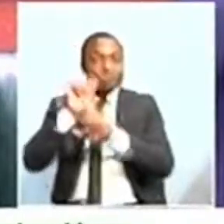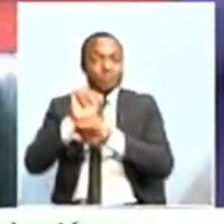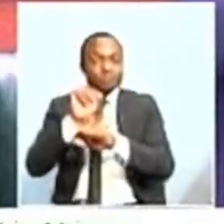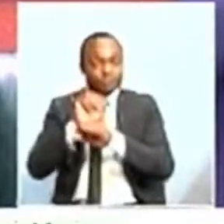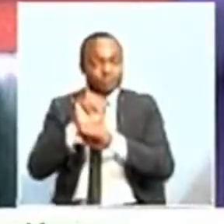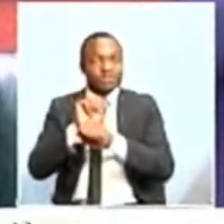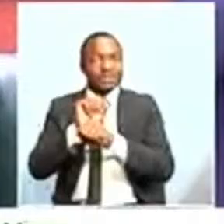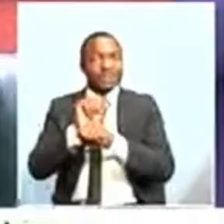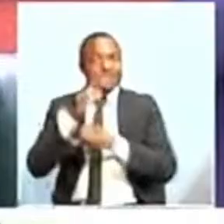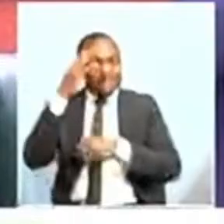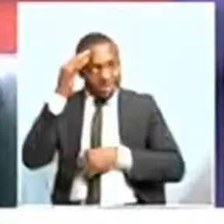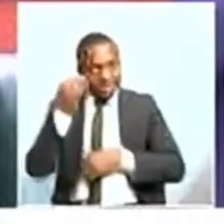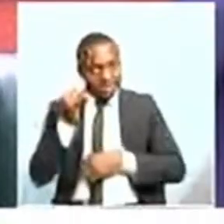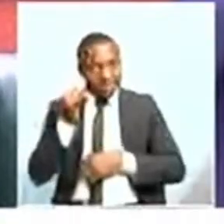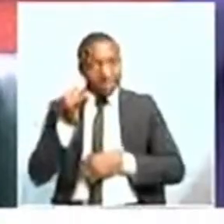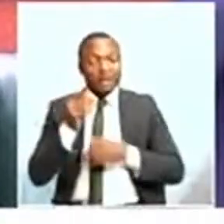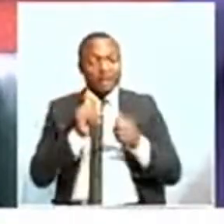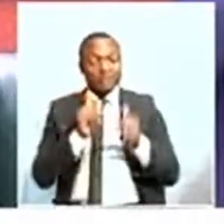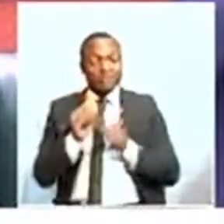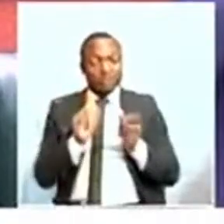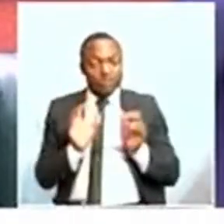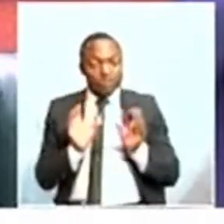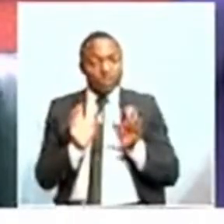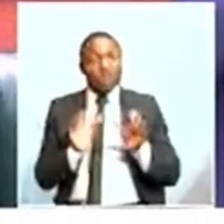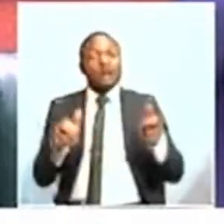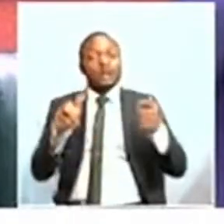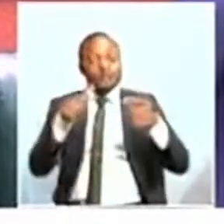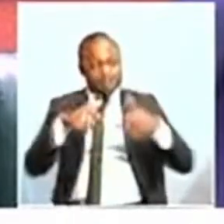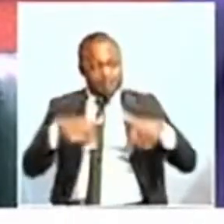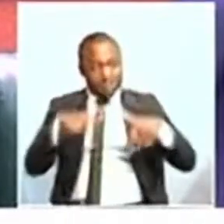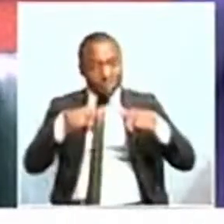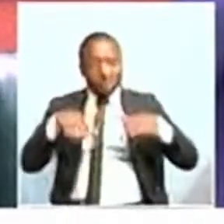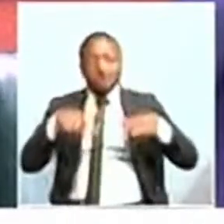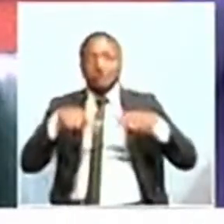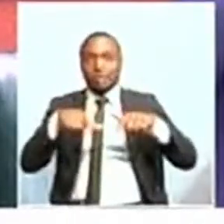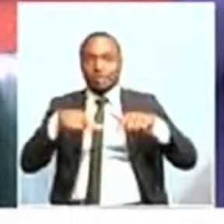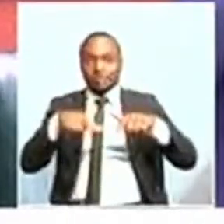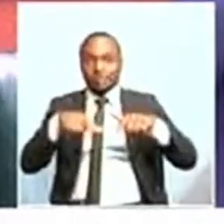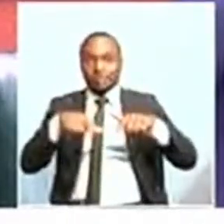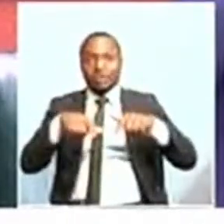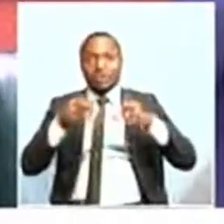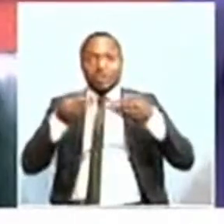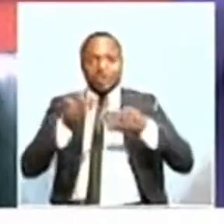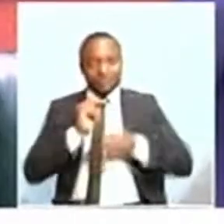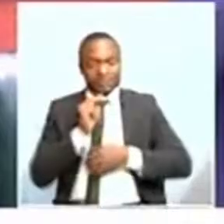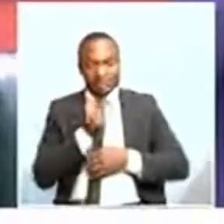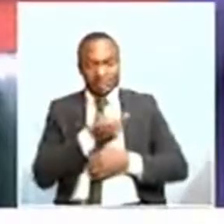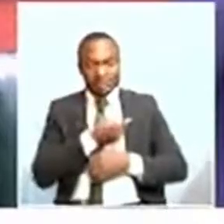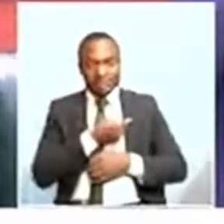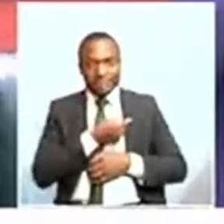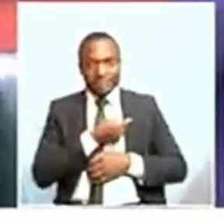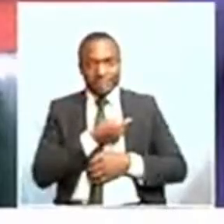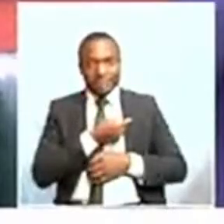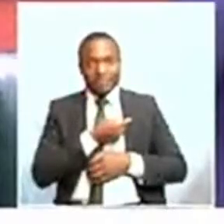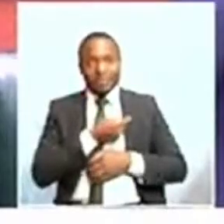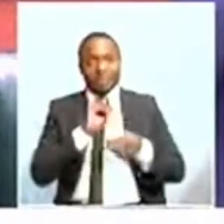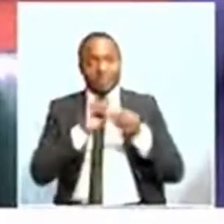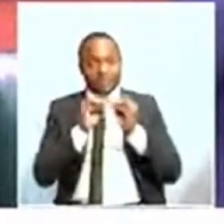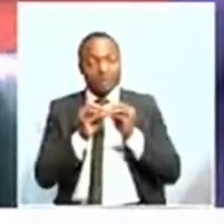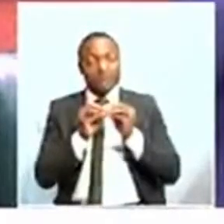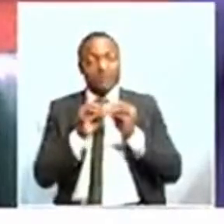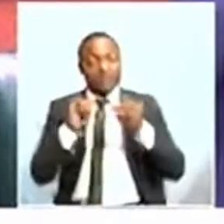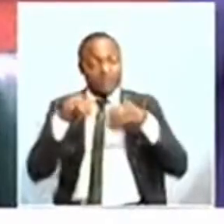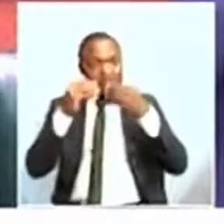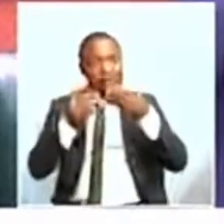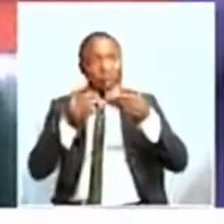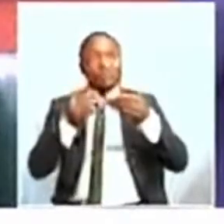why, as an administration, we are pushing for local content, because it will give us a threshold and create opportunities also for suppliers